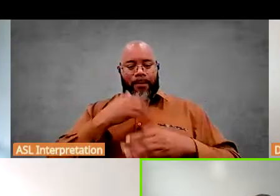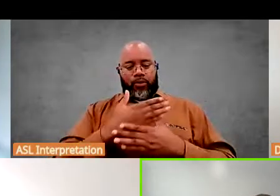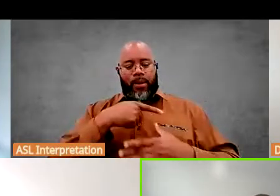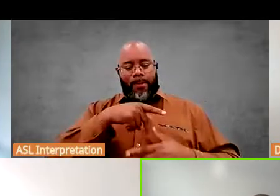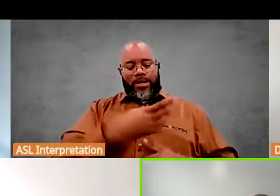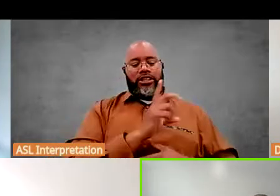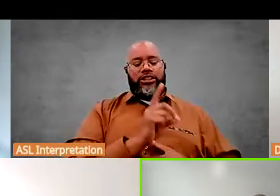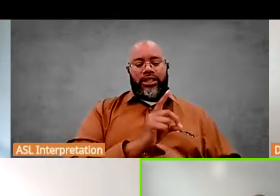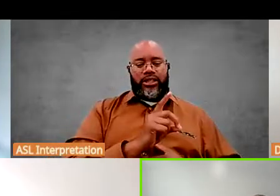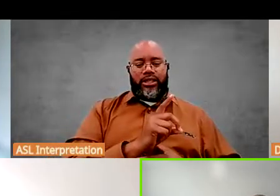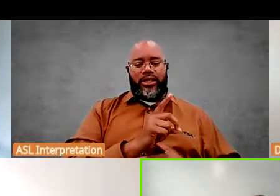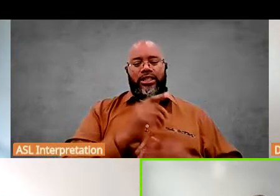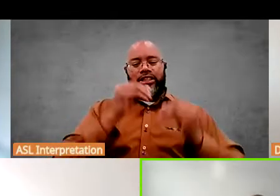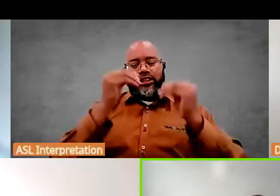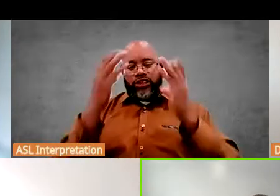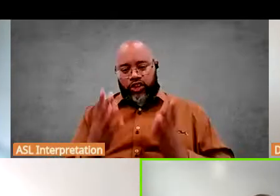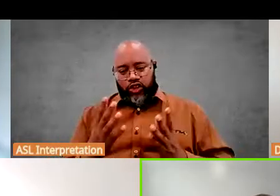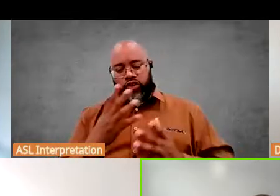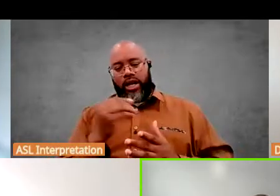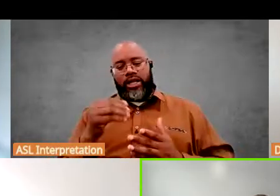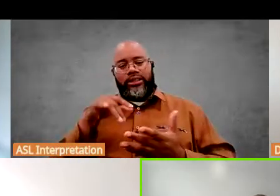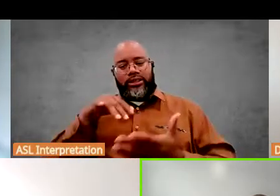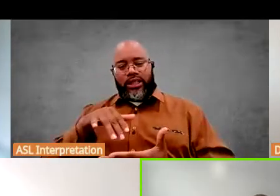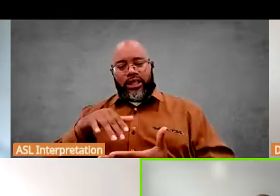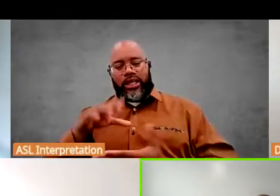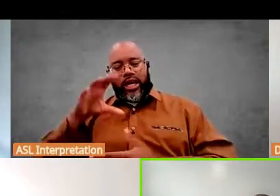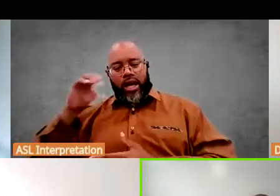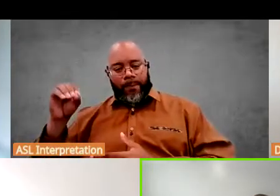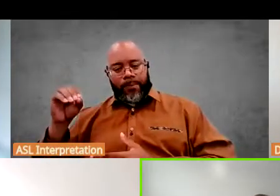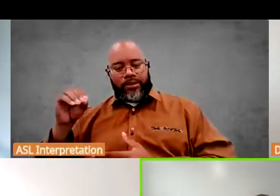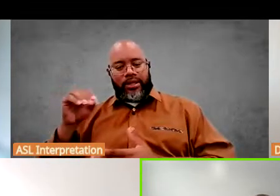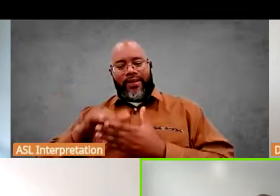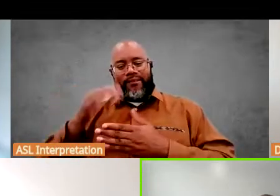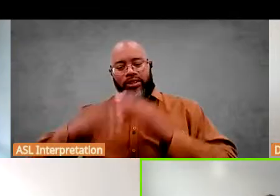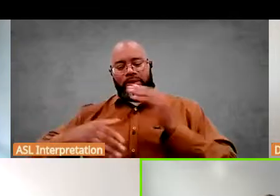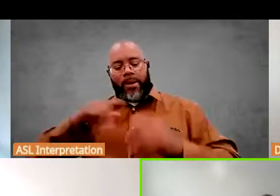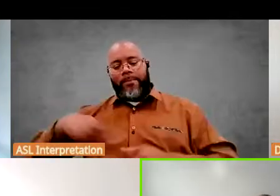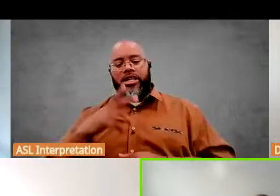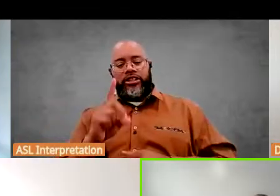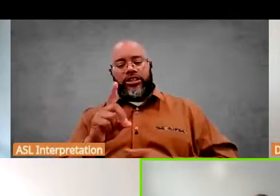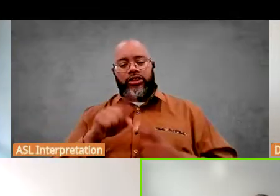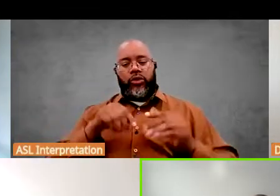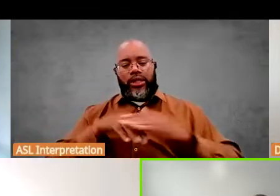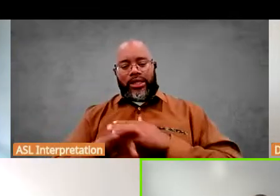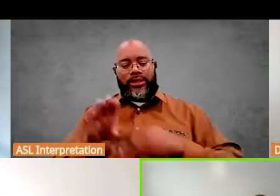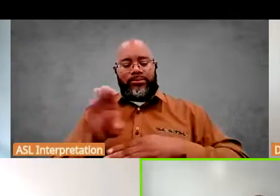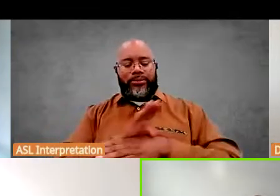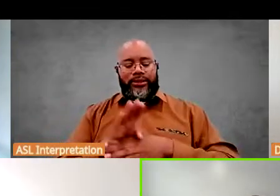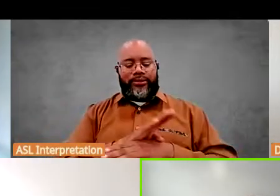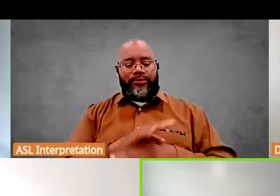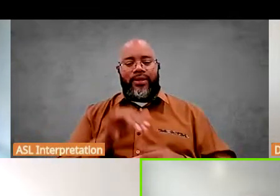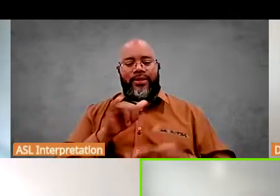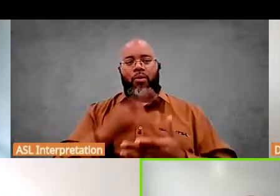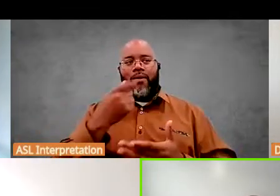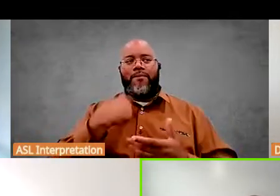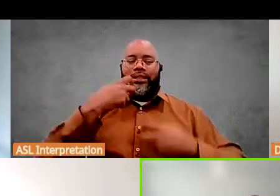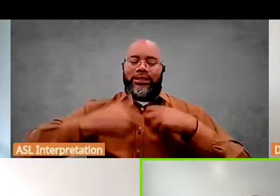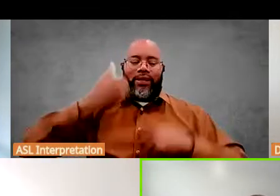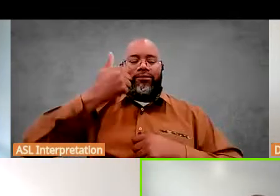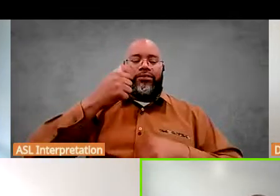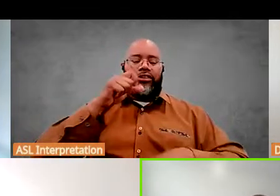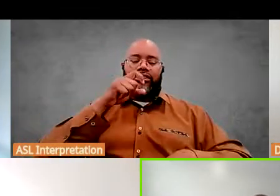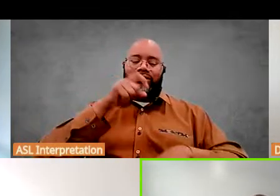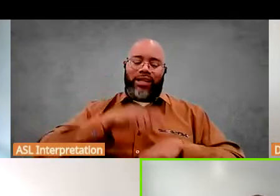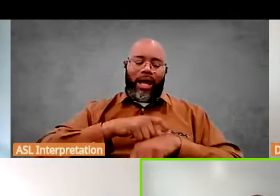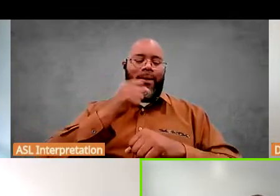being a teacher and also starting companies, and then finishing my PhD to go into industry. That was one of my toughest times ever in